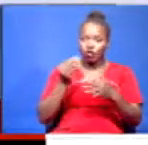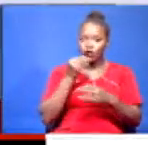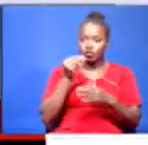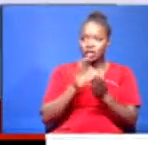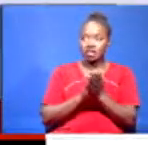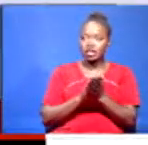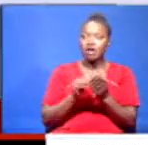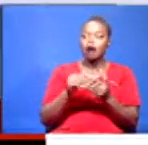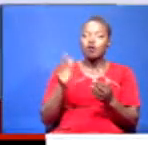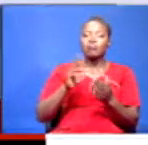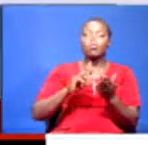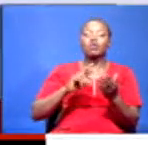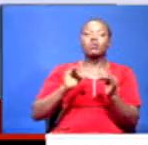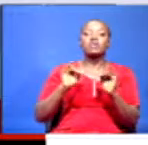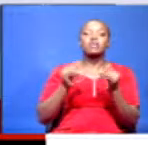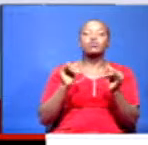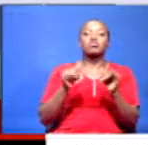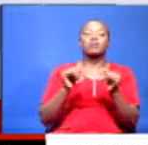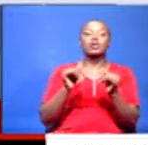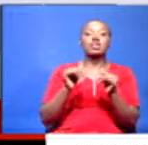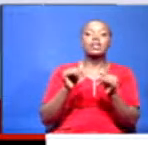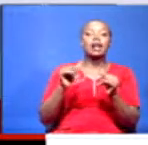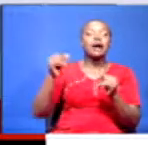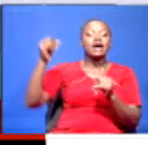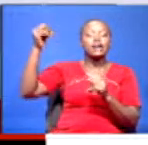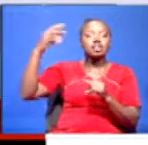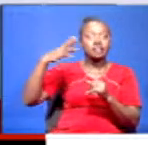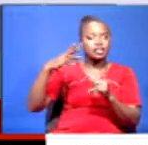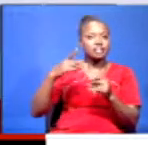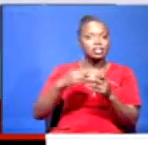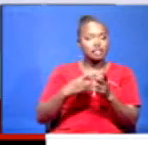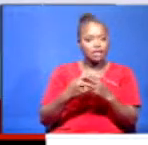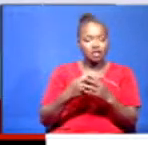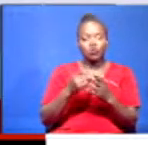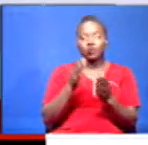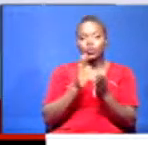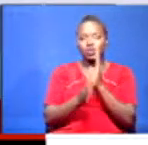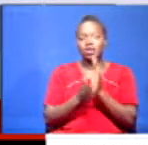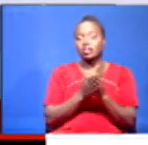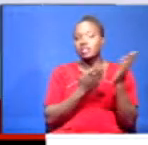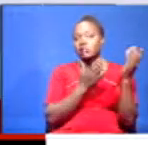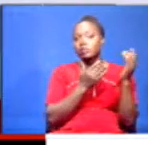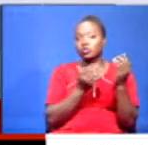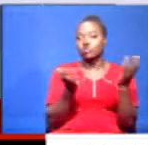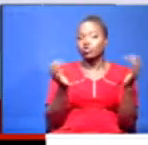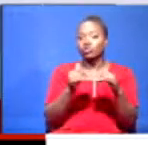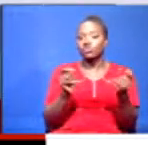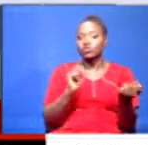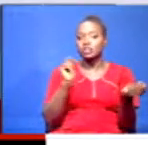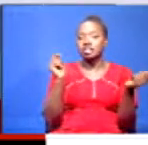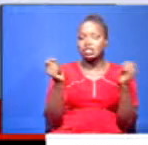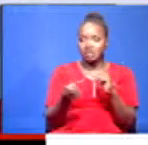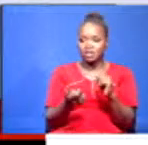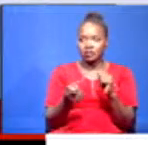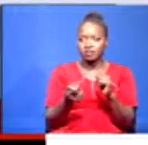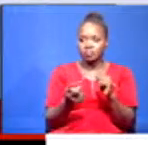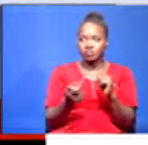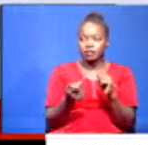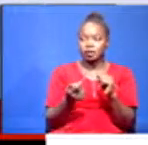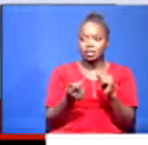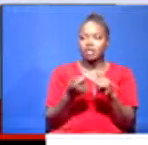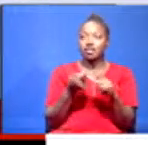more renewable energy. It is our expectation, therefore, that this conference will shift gear